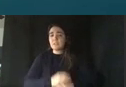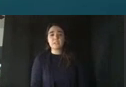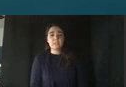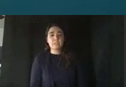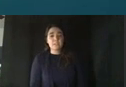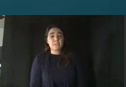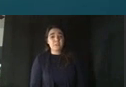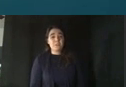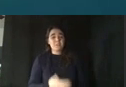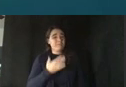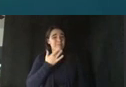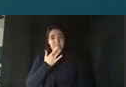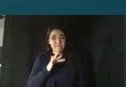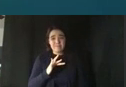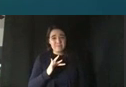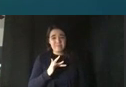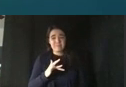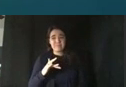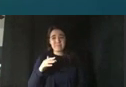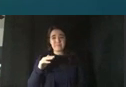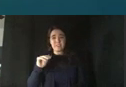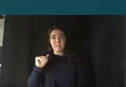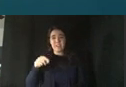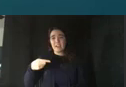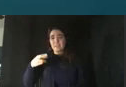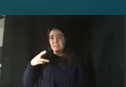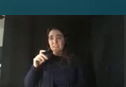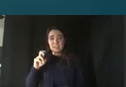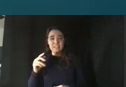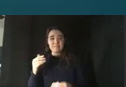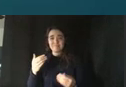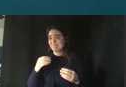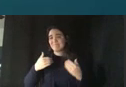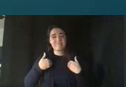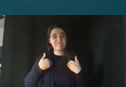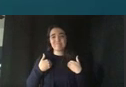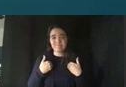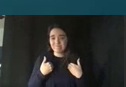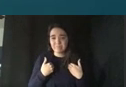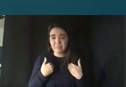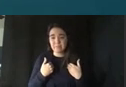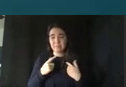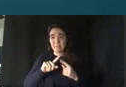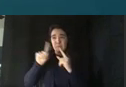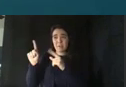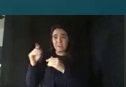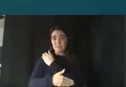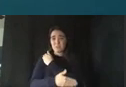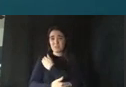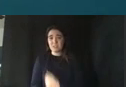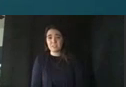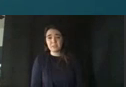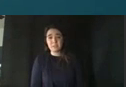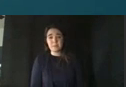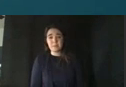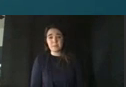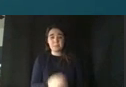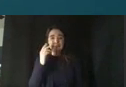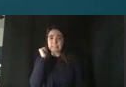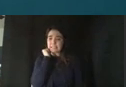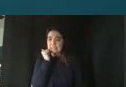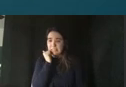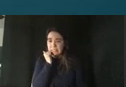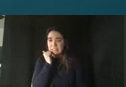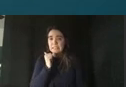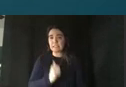Afghans do not have that still in Afghanistan. And seeing it daily weighed on my